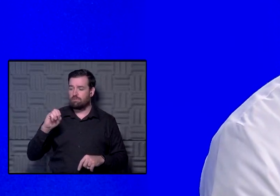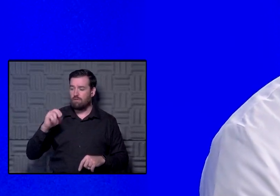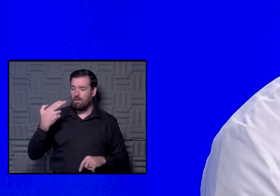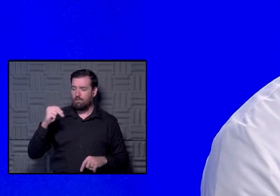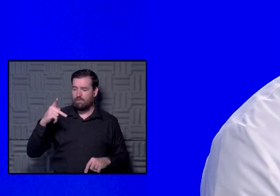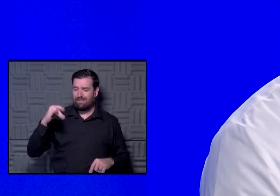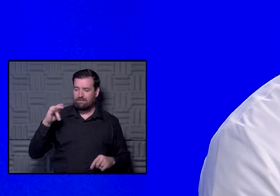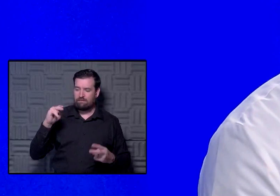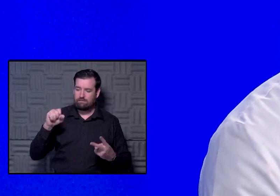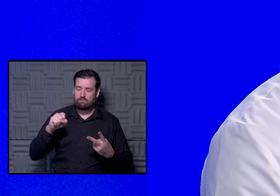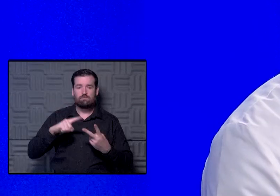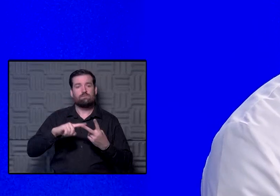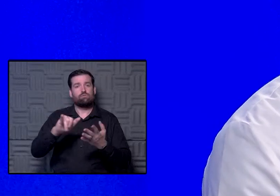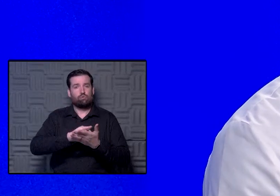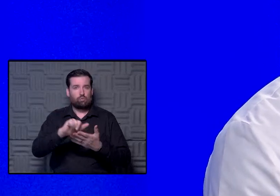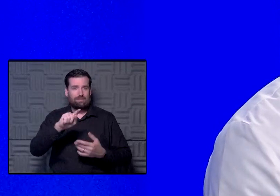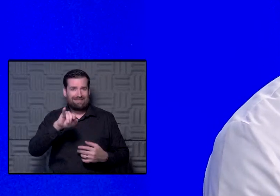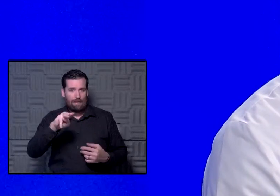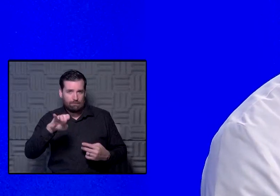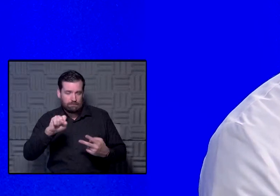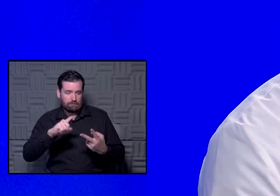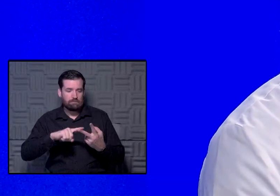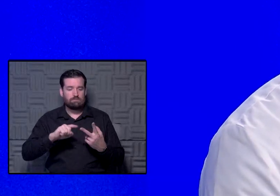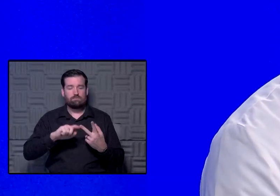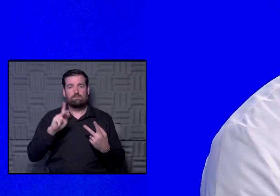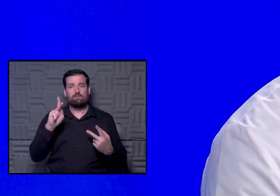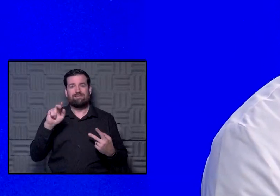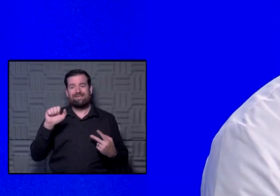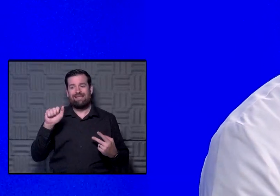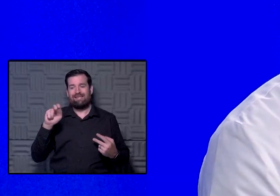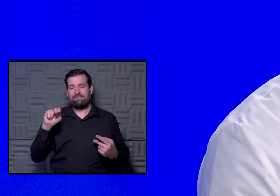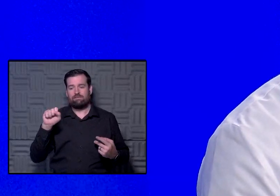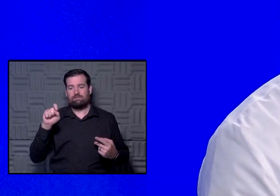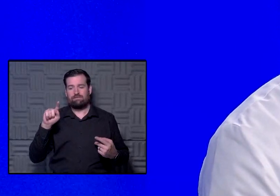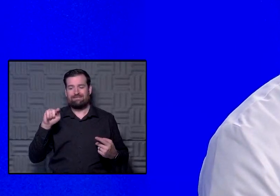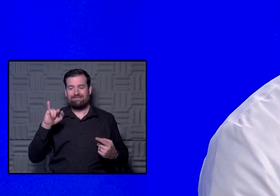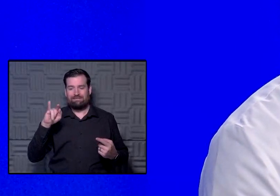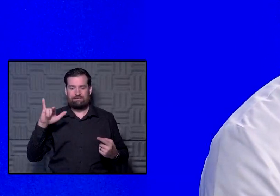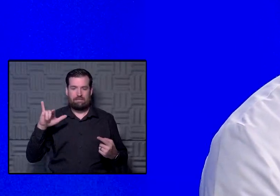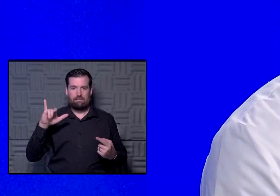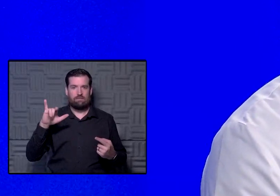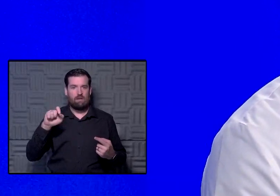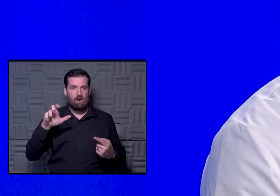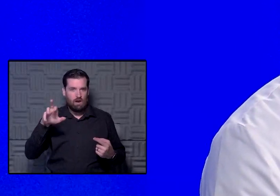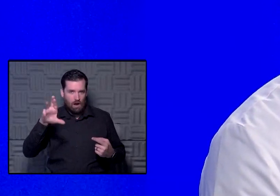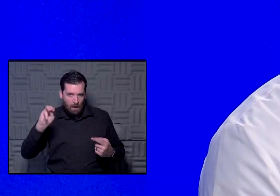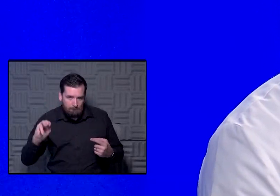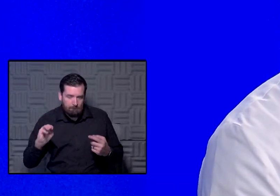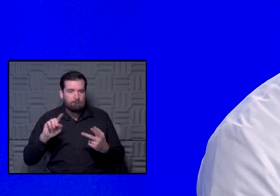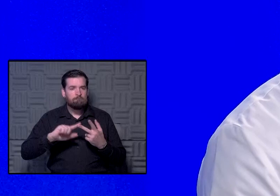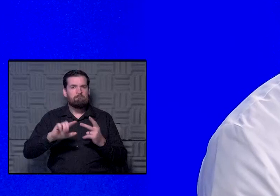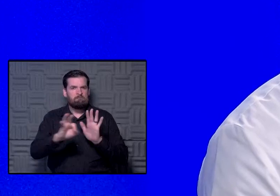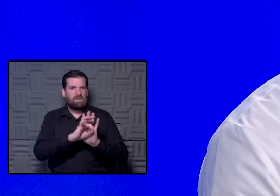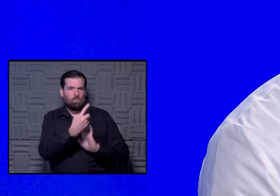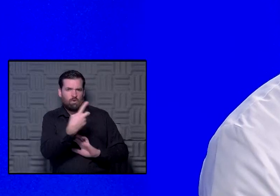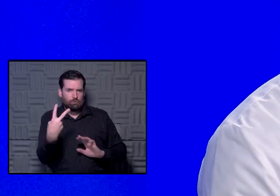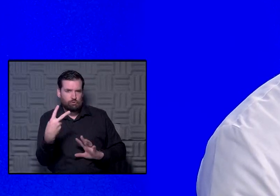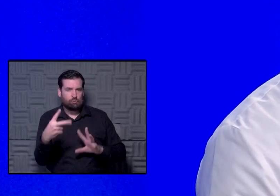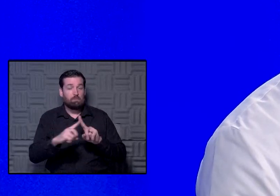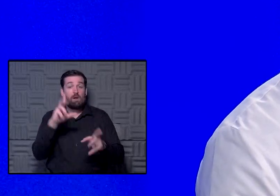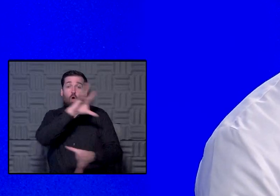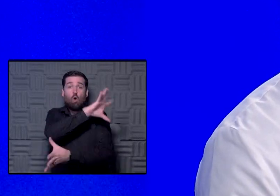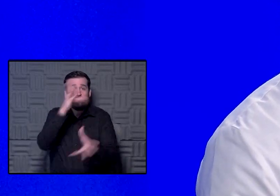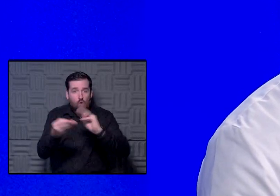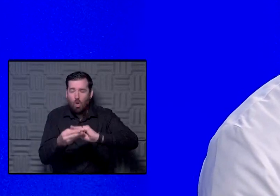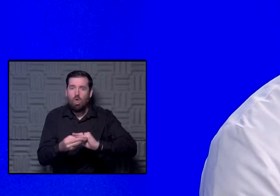New York Times has a good site. KansasCity.com has a good site for our local area. So pick one or two, stick with that. Overall, there's not going to be